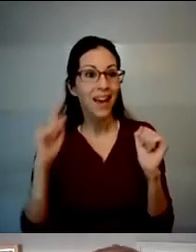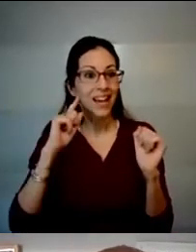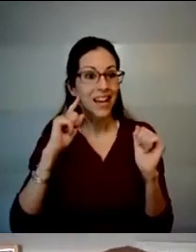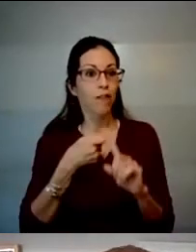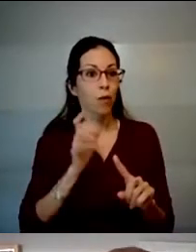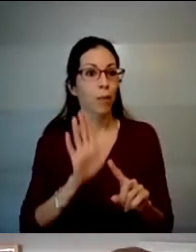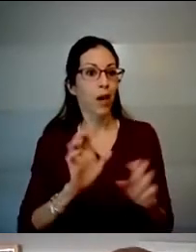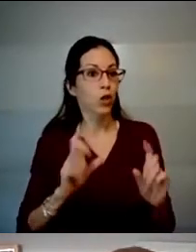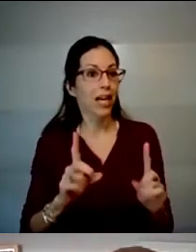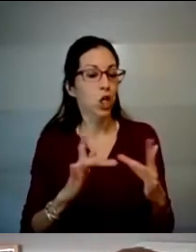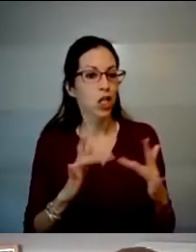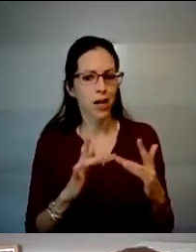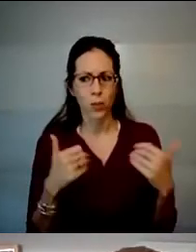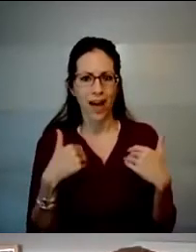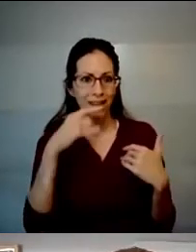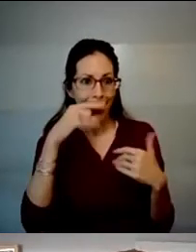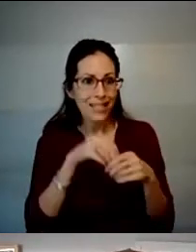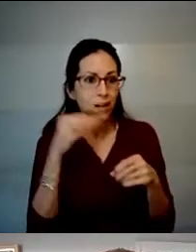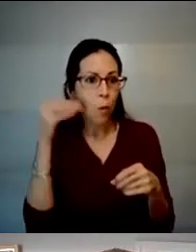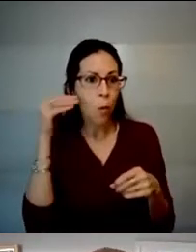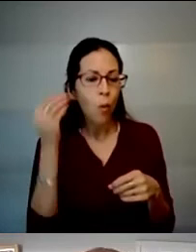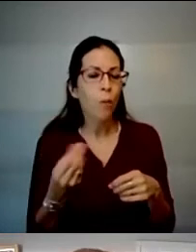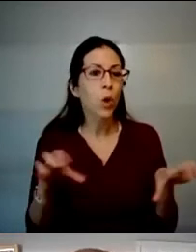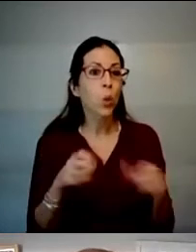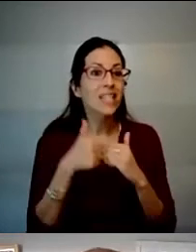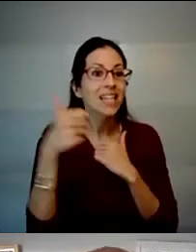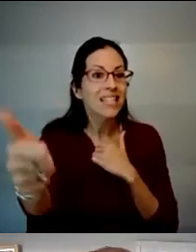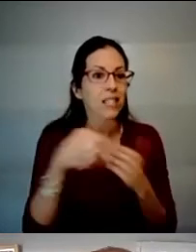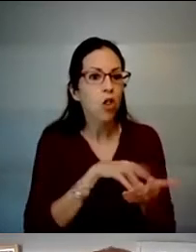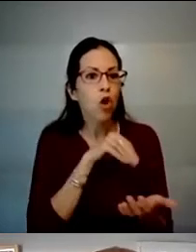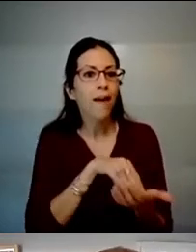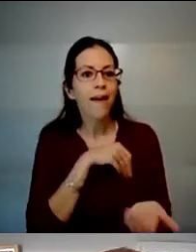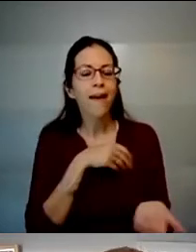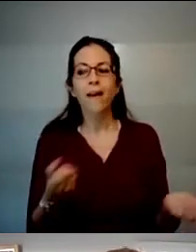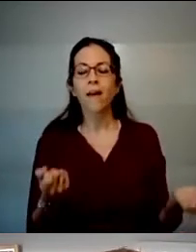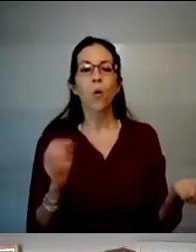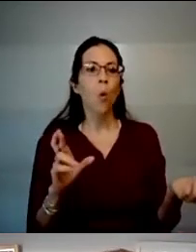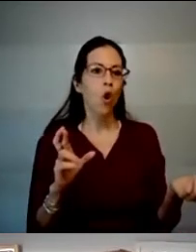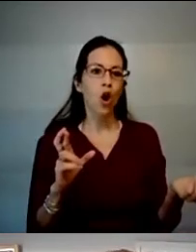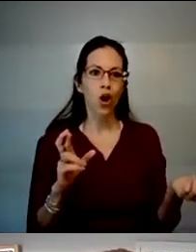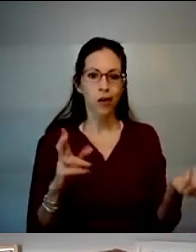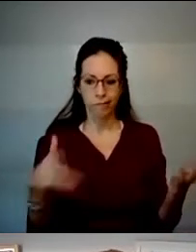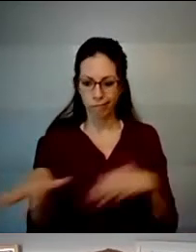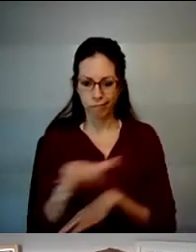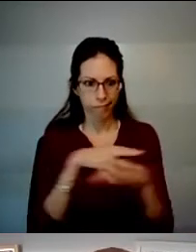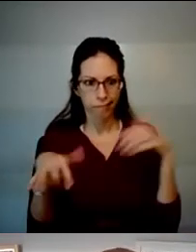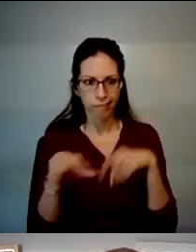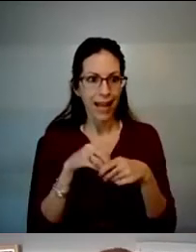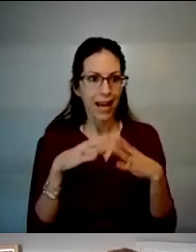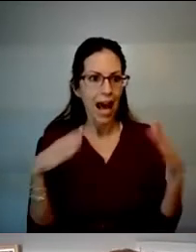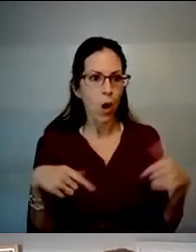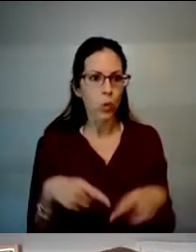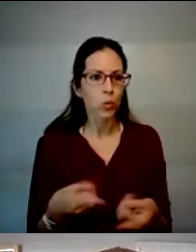you know, they've got all these kids at home doing distance learning or, you know, underfoot, and, you know, parents